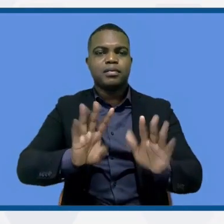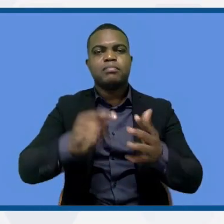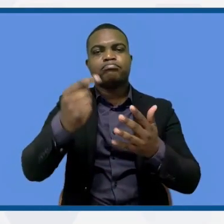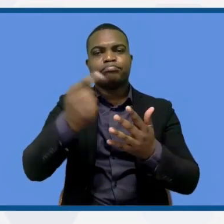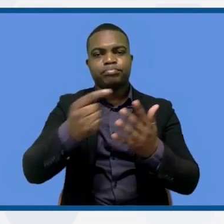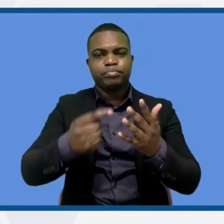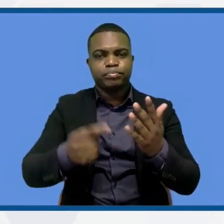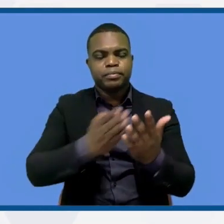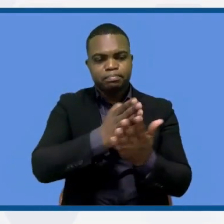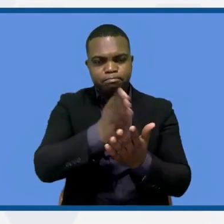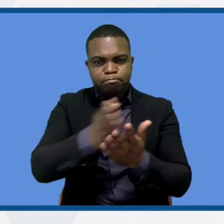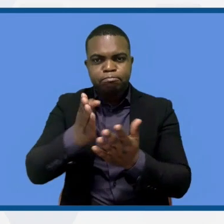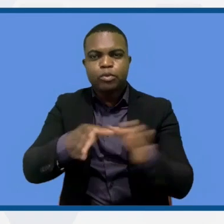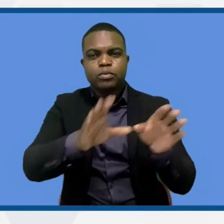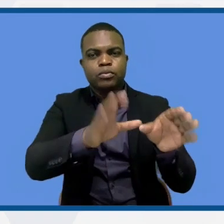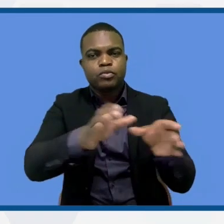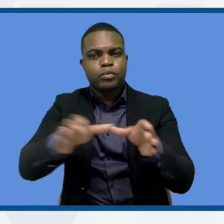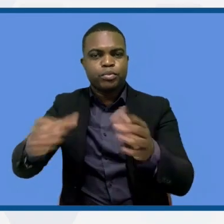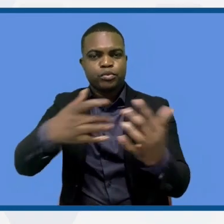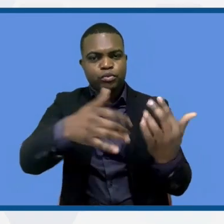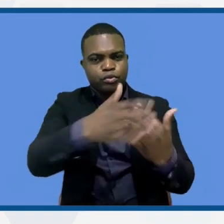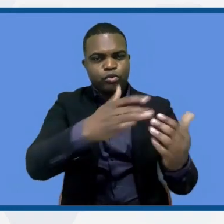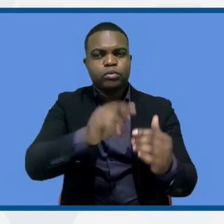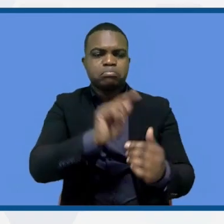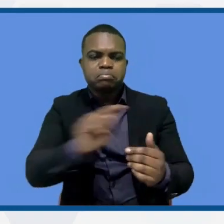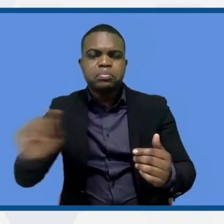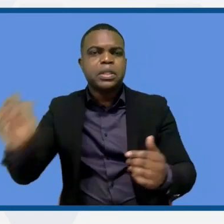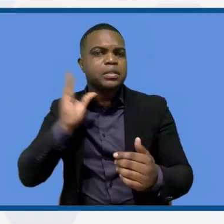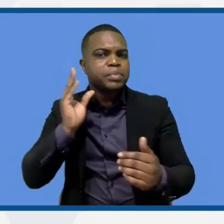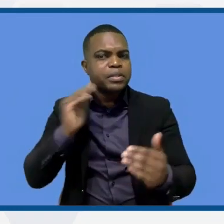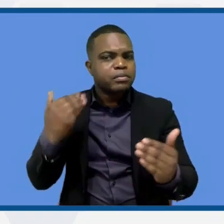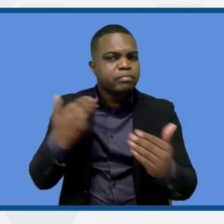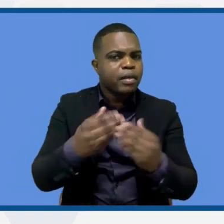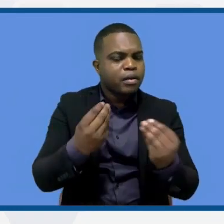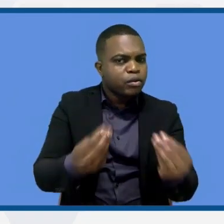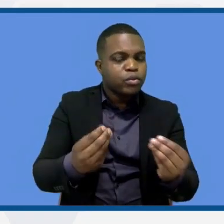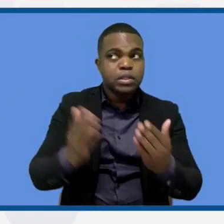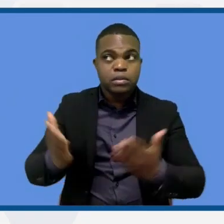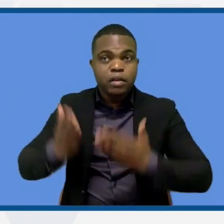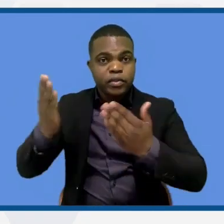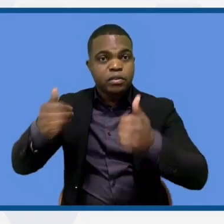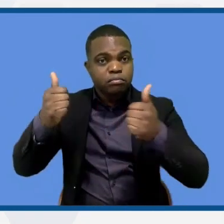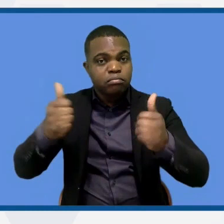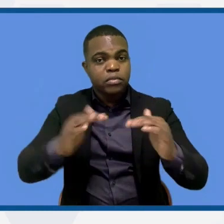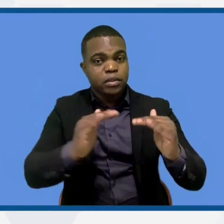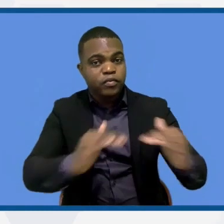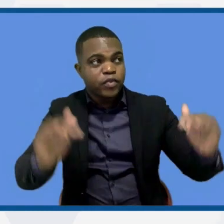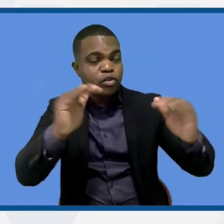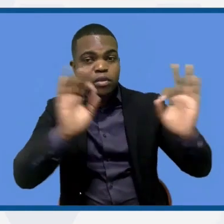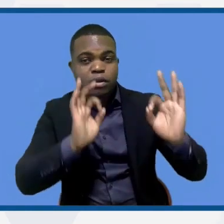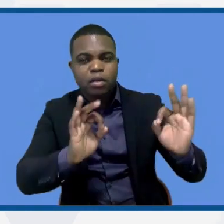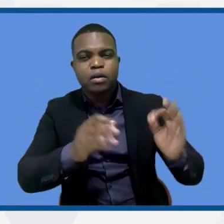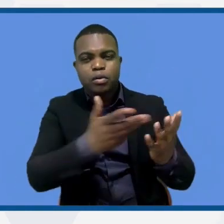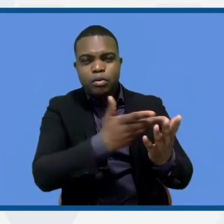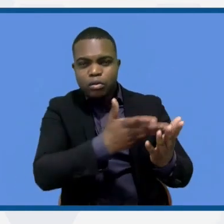they don't include the entire population, but we found between 81 and 88% of all global population.